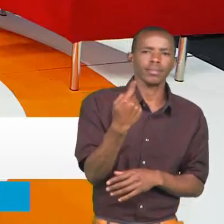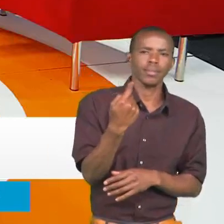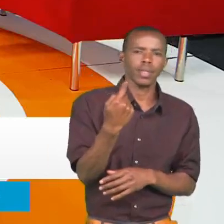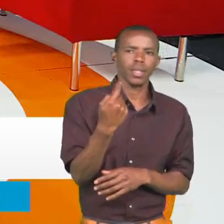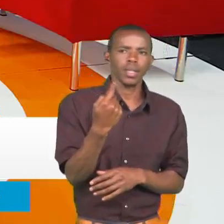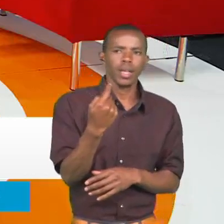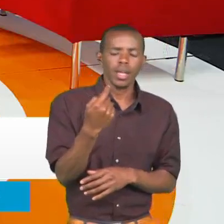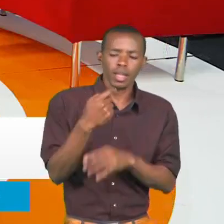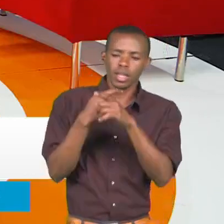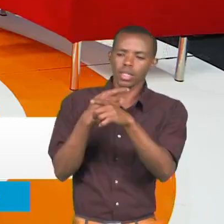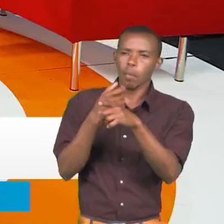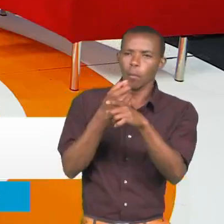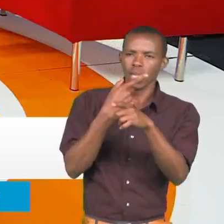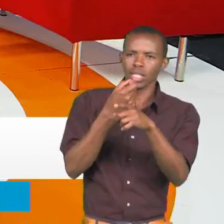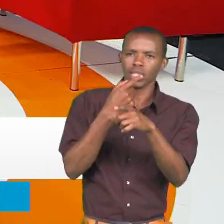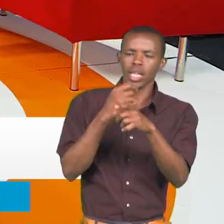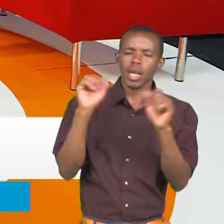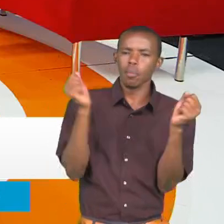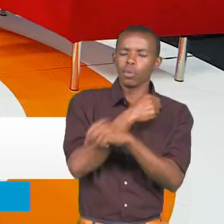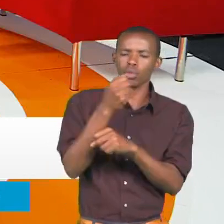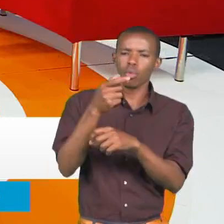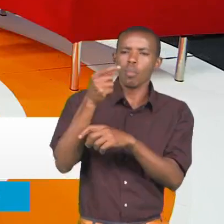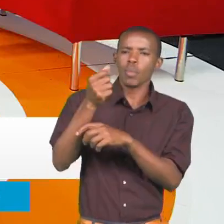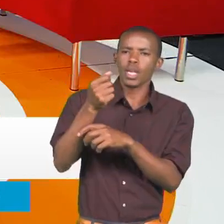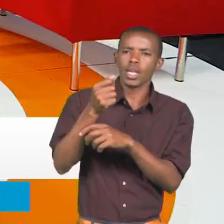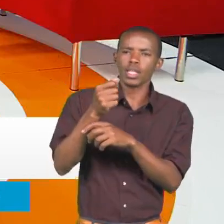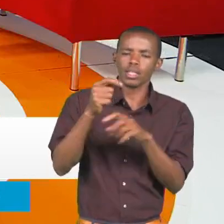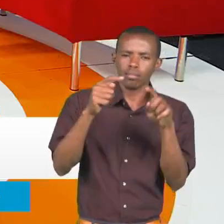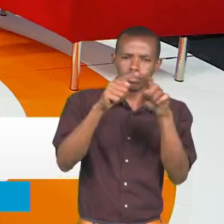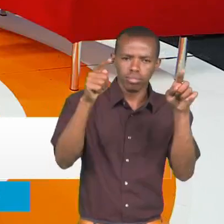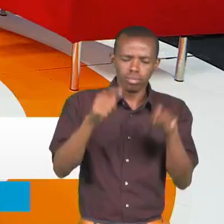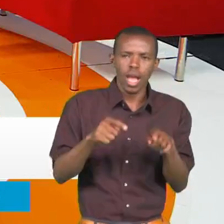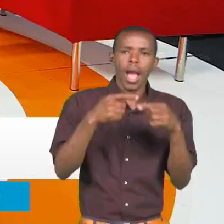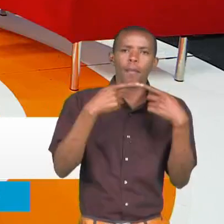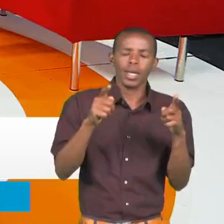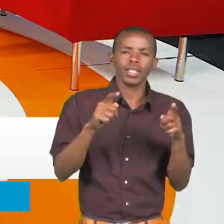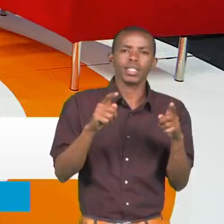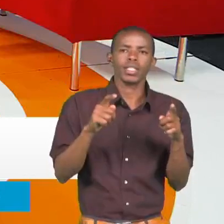currently PrEP is you can't buy it over the counter, but in